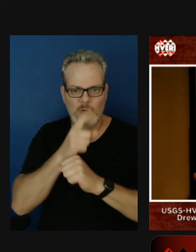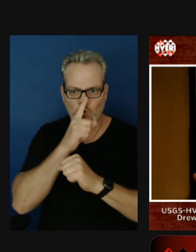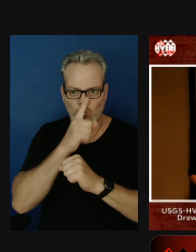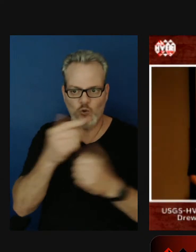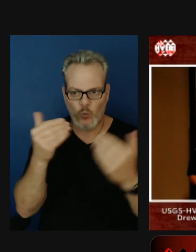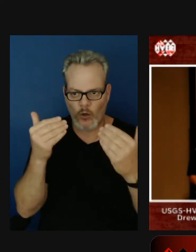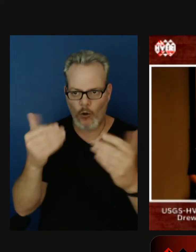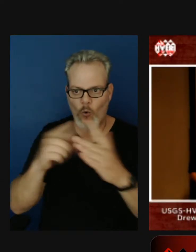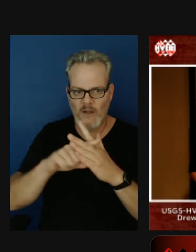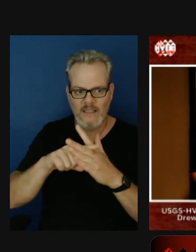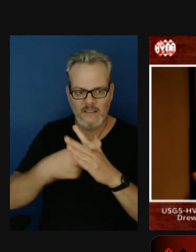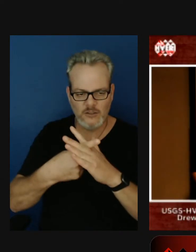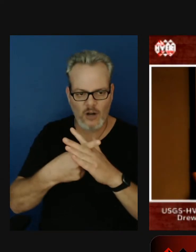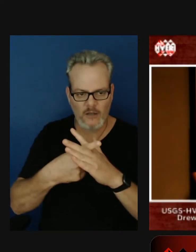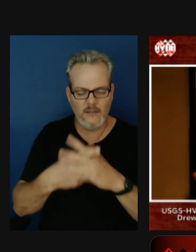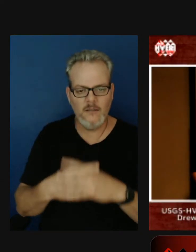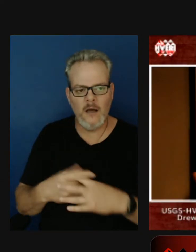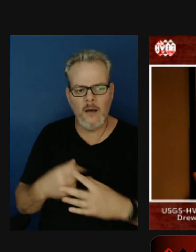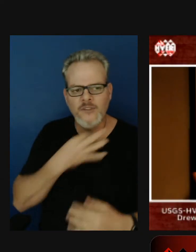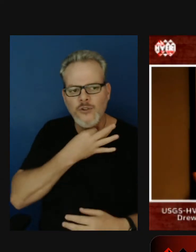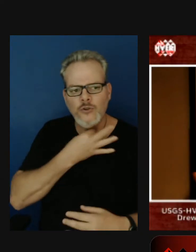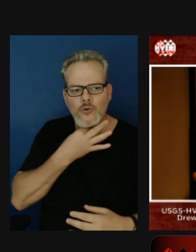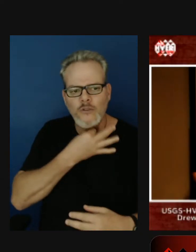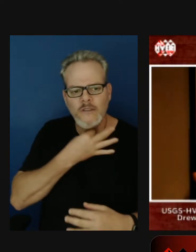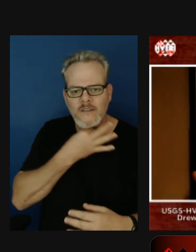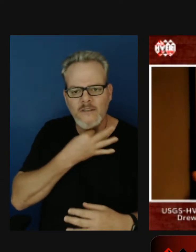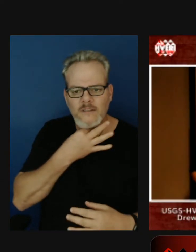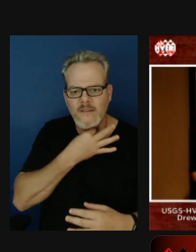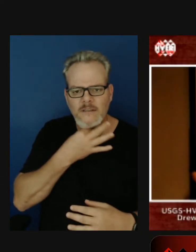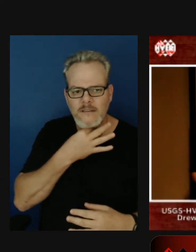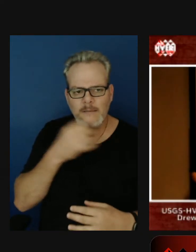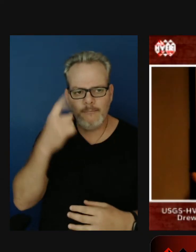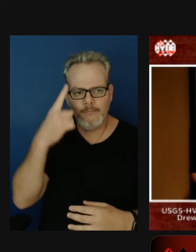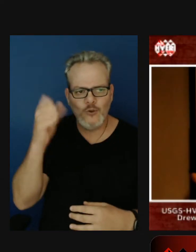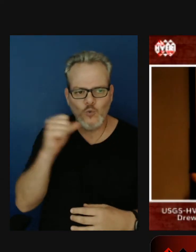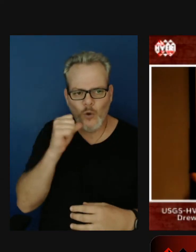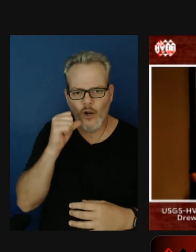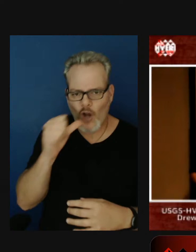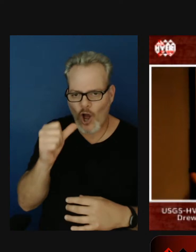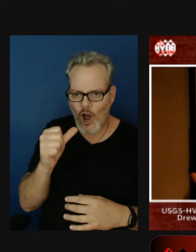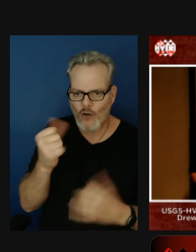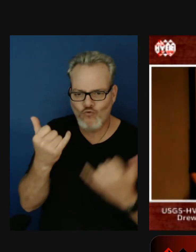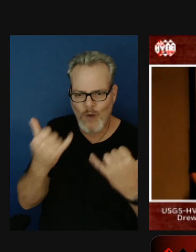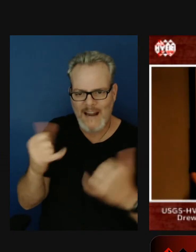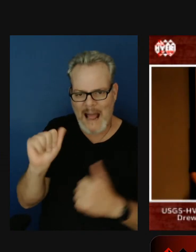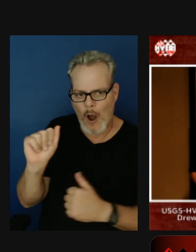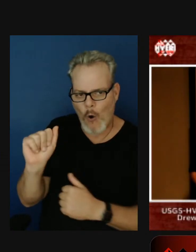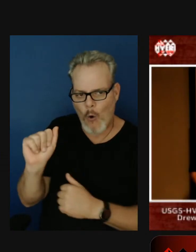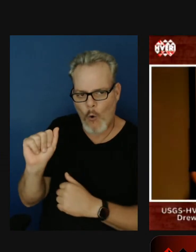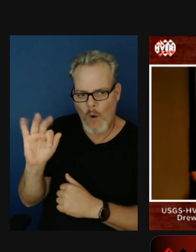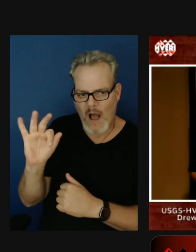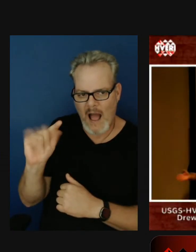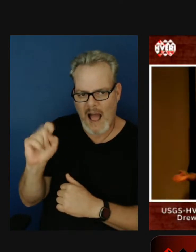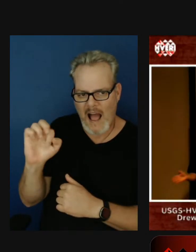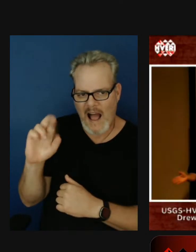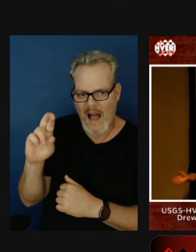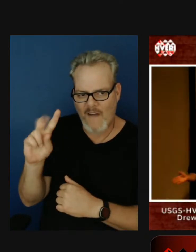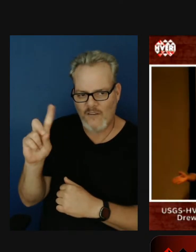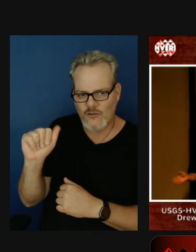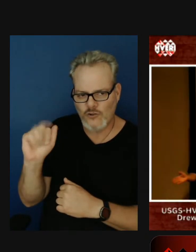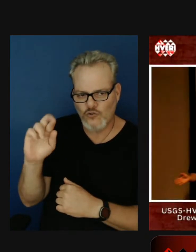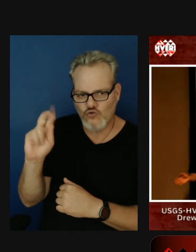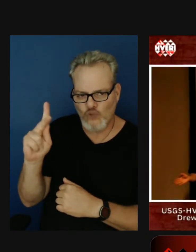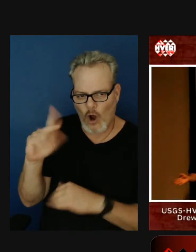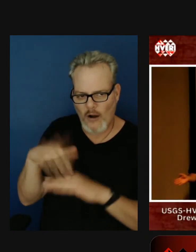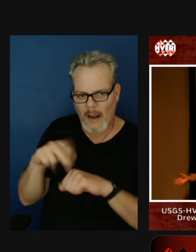started. Just curious, since we're not at the After Dark in the Park at the usual spot, does everyone live